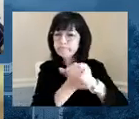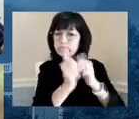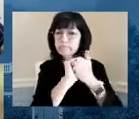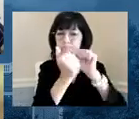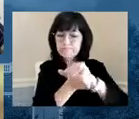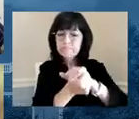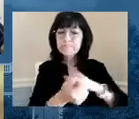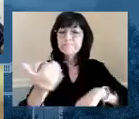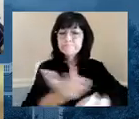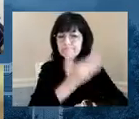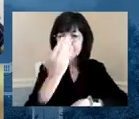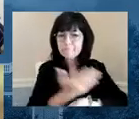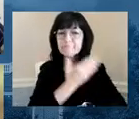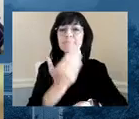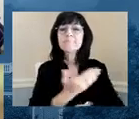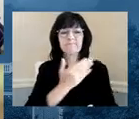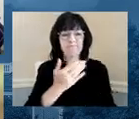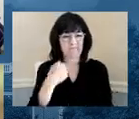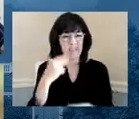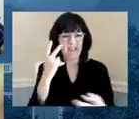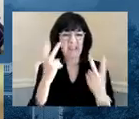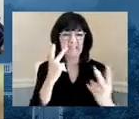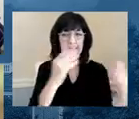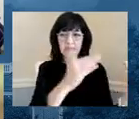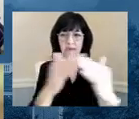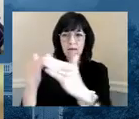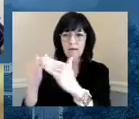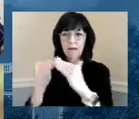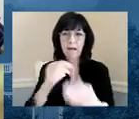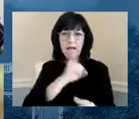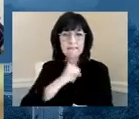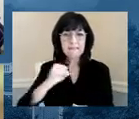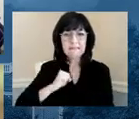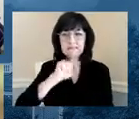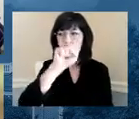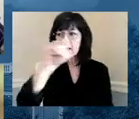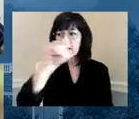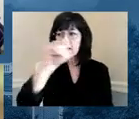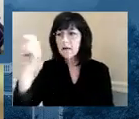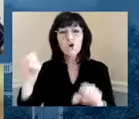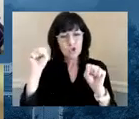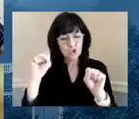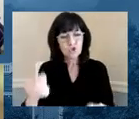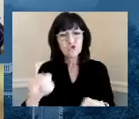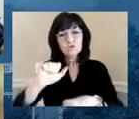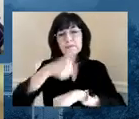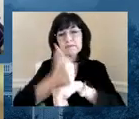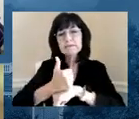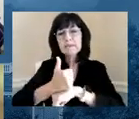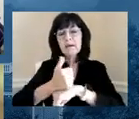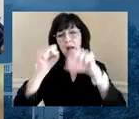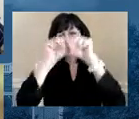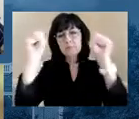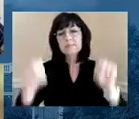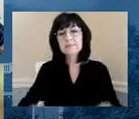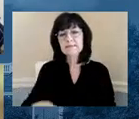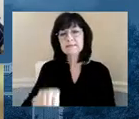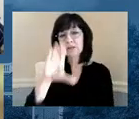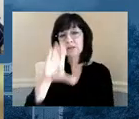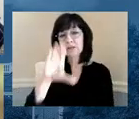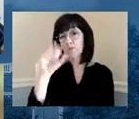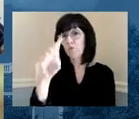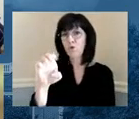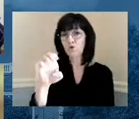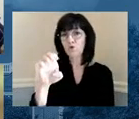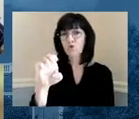my colleague in the Senate, you all were able to temporarily codify the expansion of telehealth. And we and Delawareans